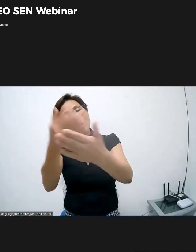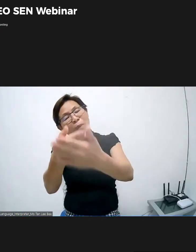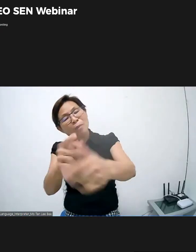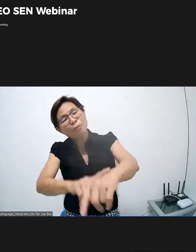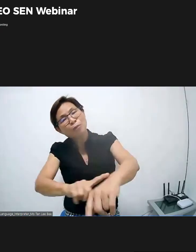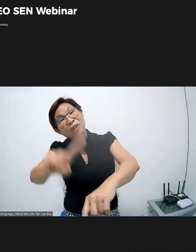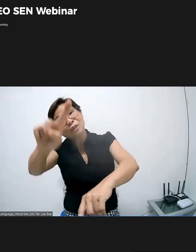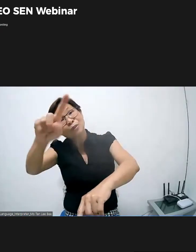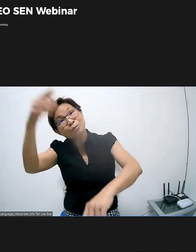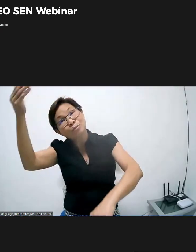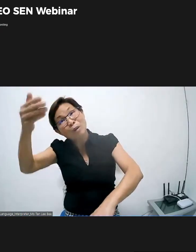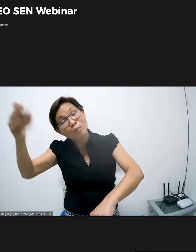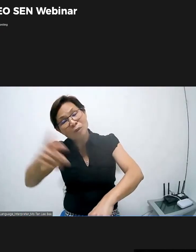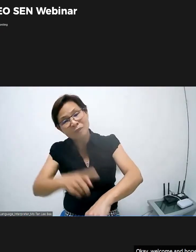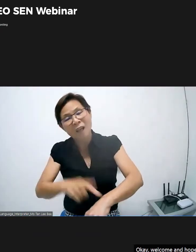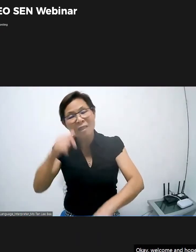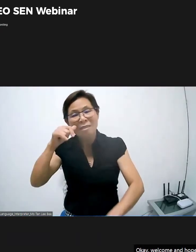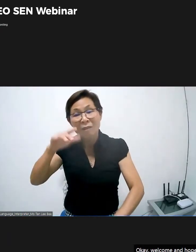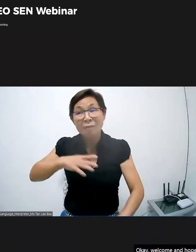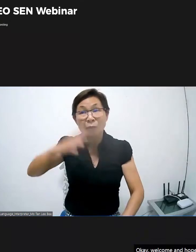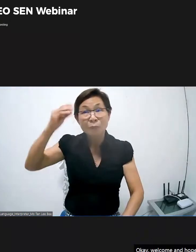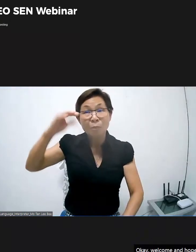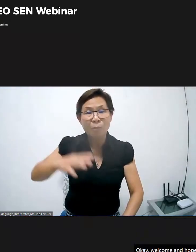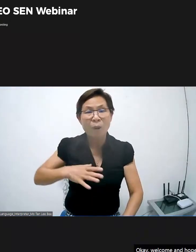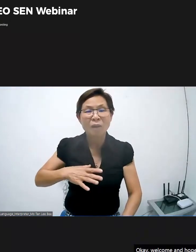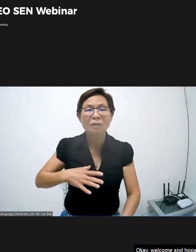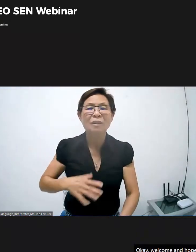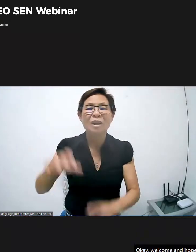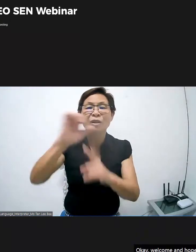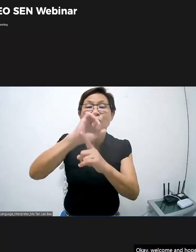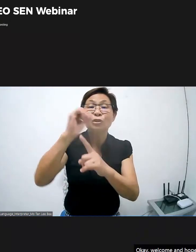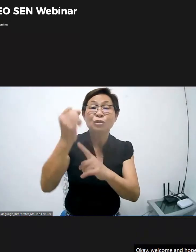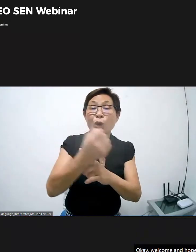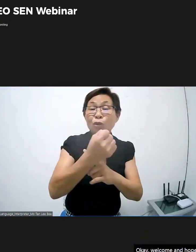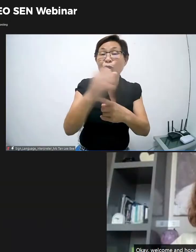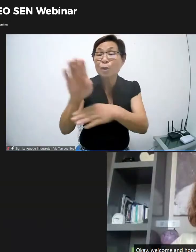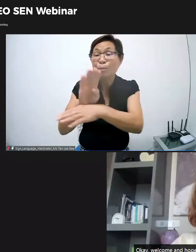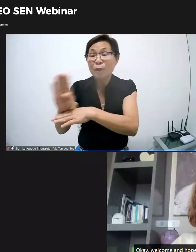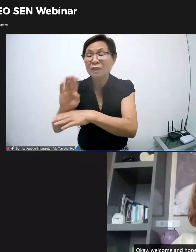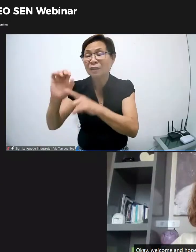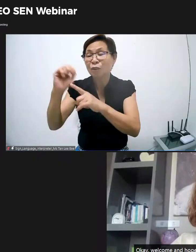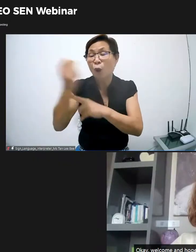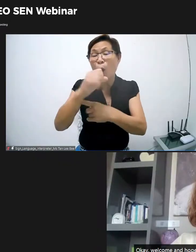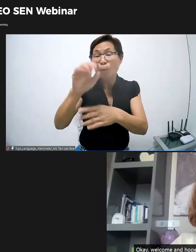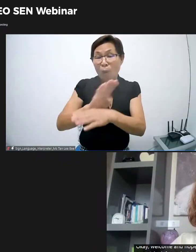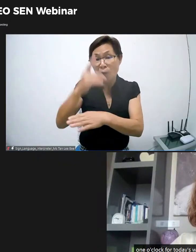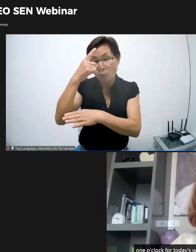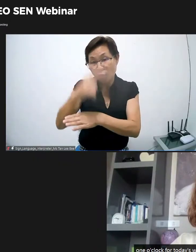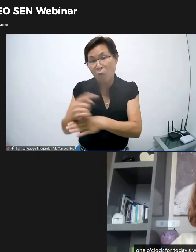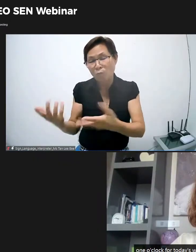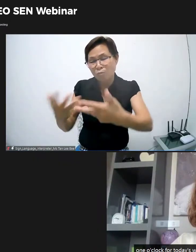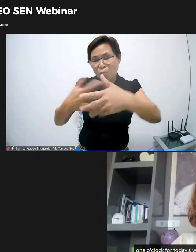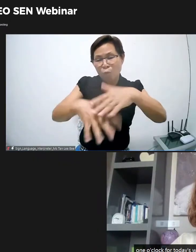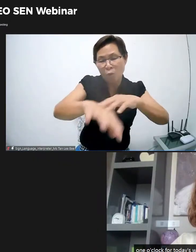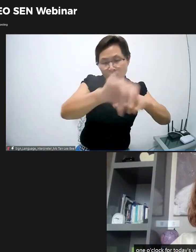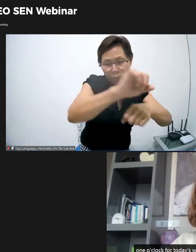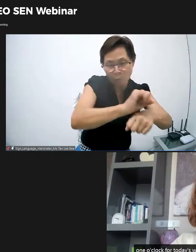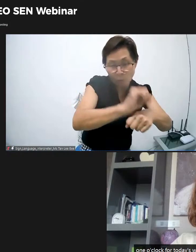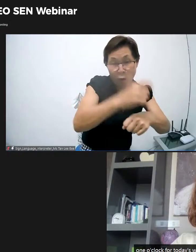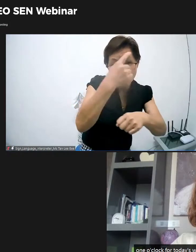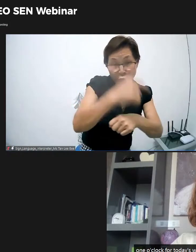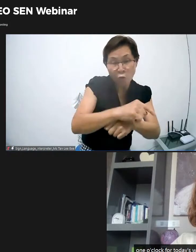session. Ladies and gentlemen, social enterprise can be an alternative for work integration of the